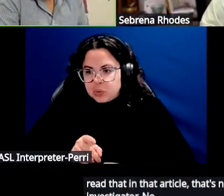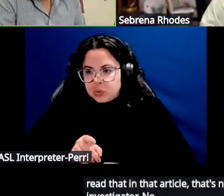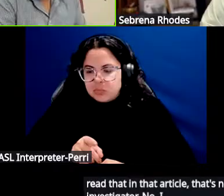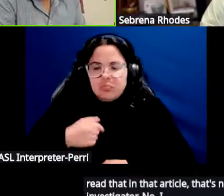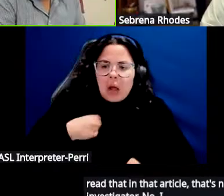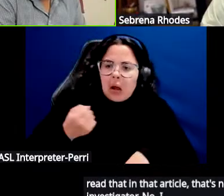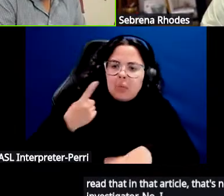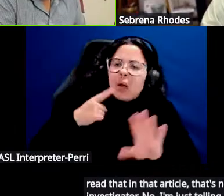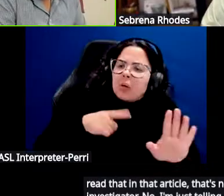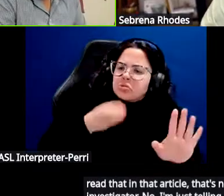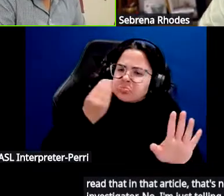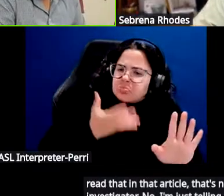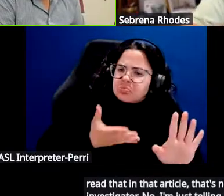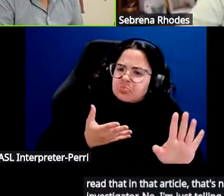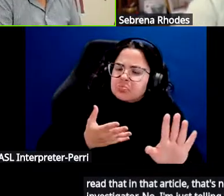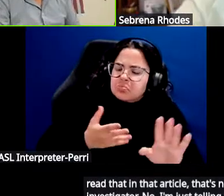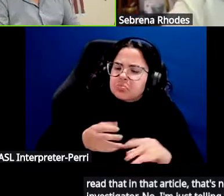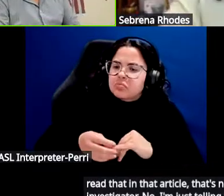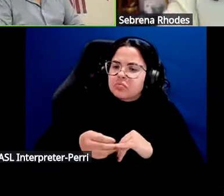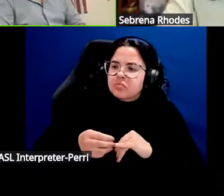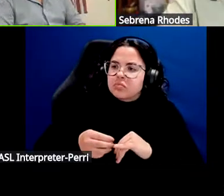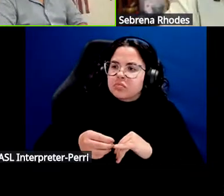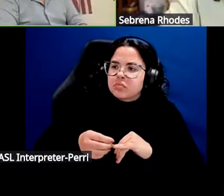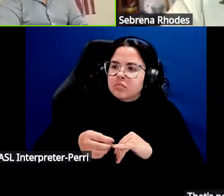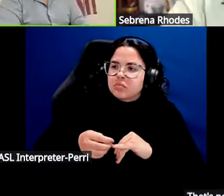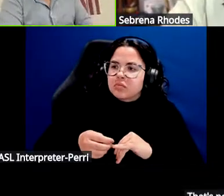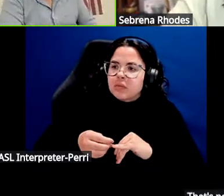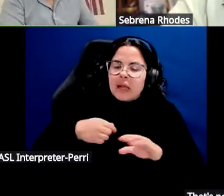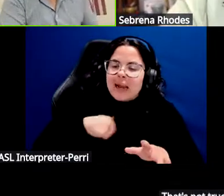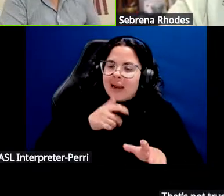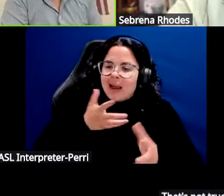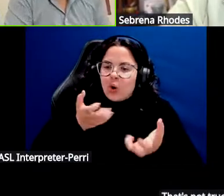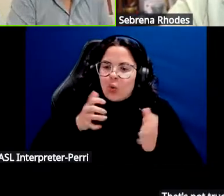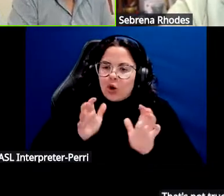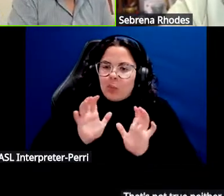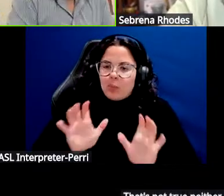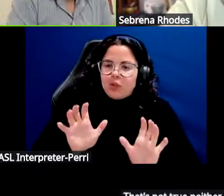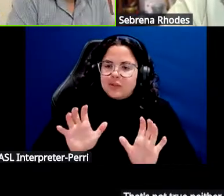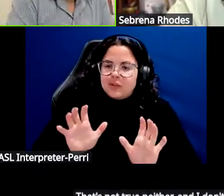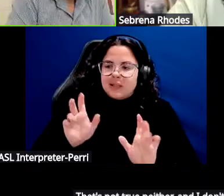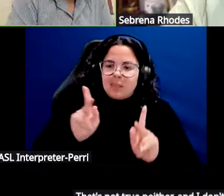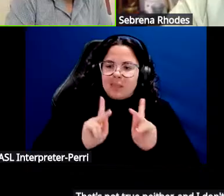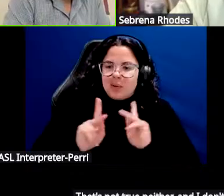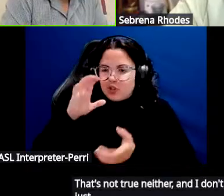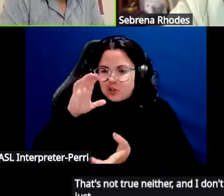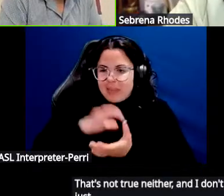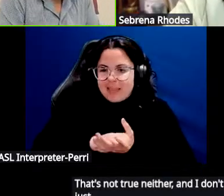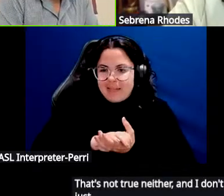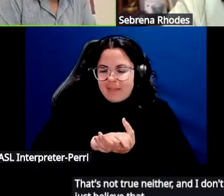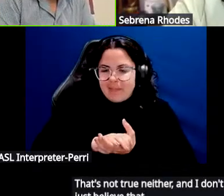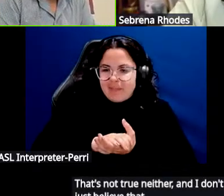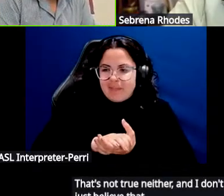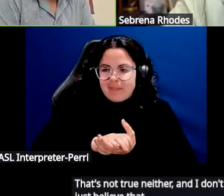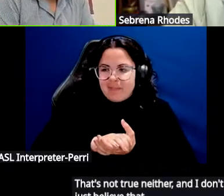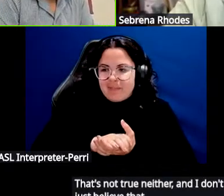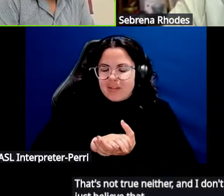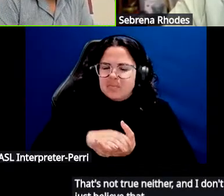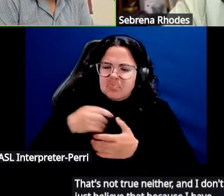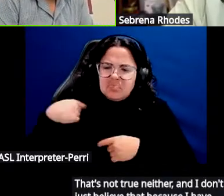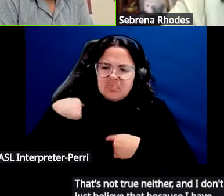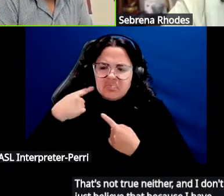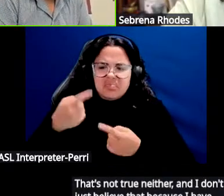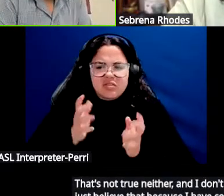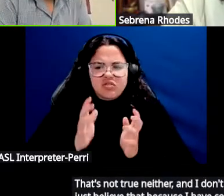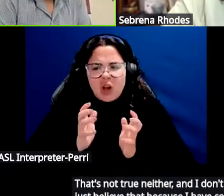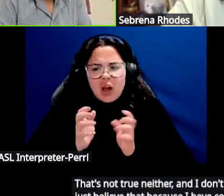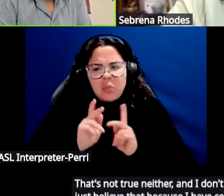telling you, like, you know, so no, that's not true neither. And I don't want to push this narrative that people just believe that, because I have conversations with citizens